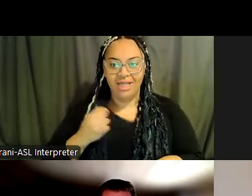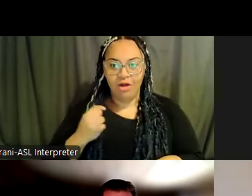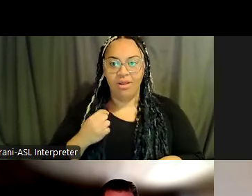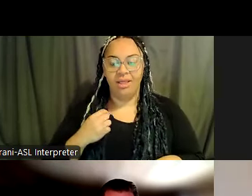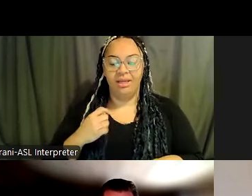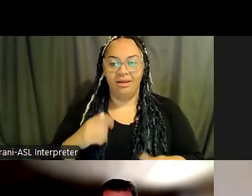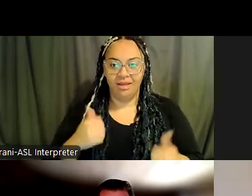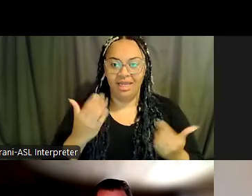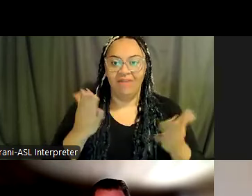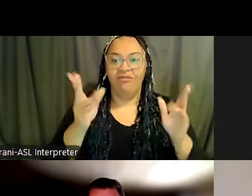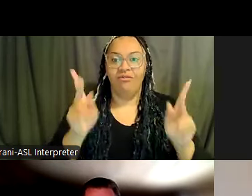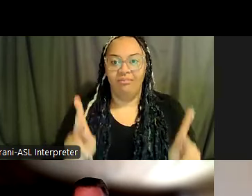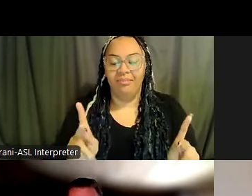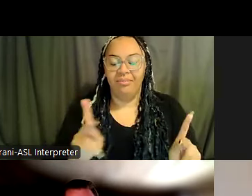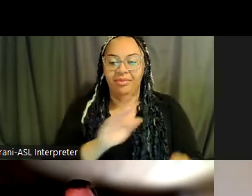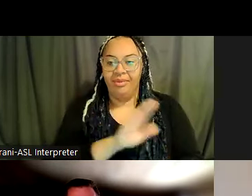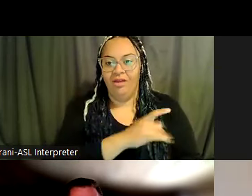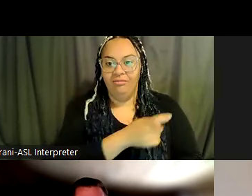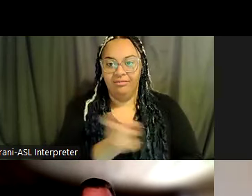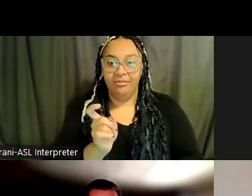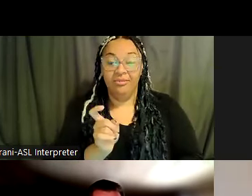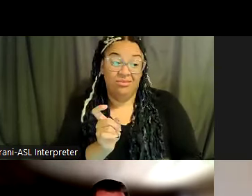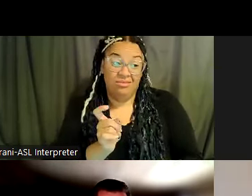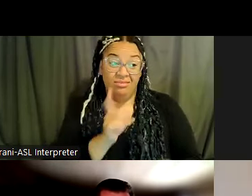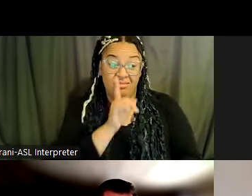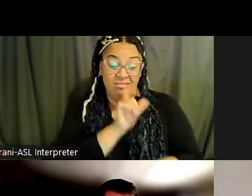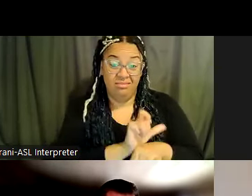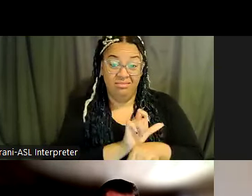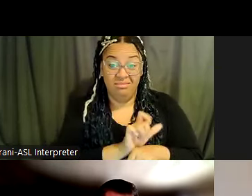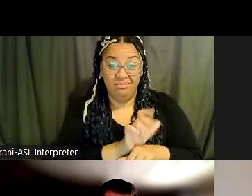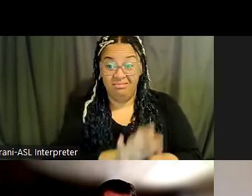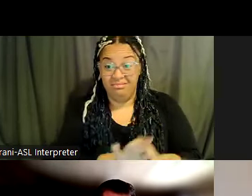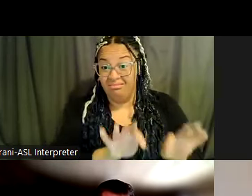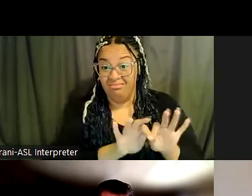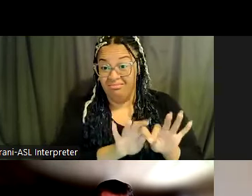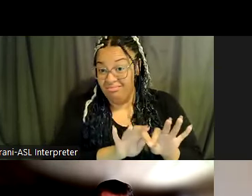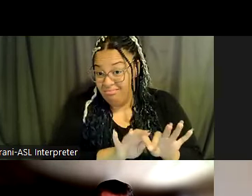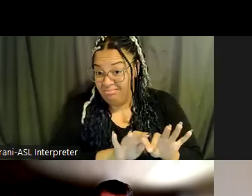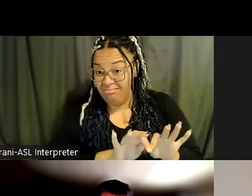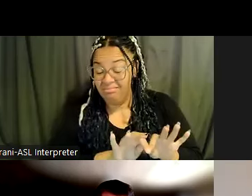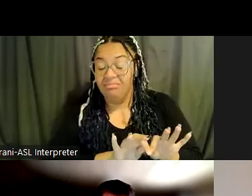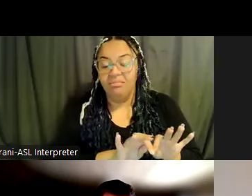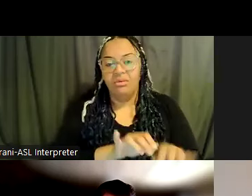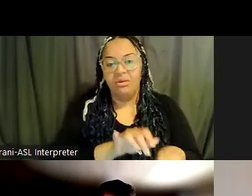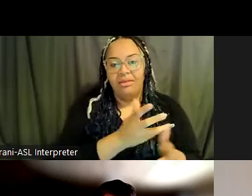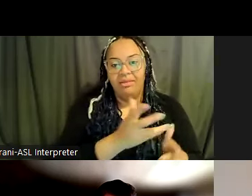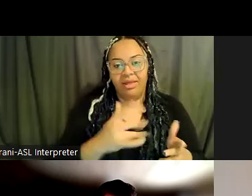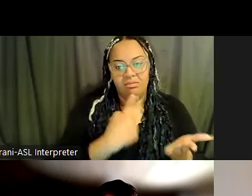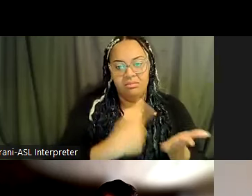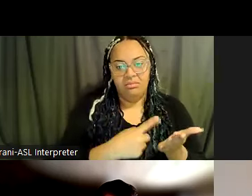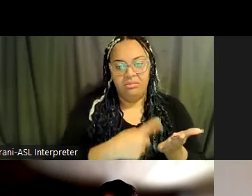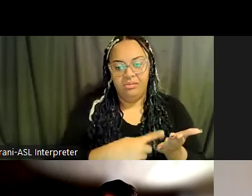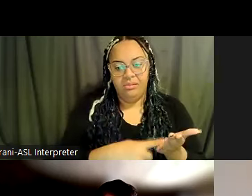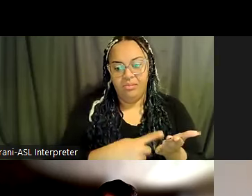is really the effort behind the firearm stuff that I was doing and talking about, is